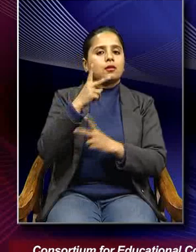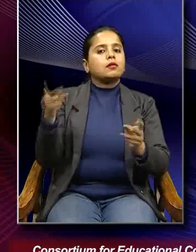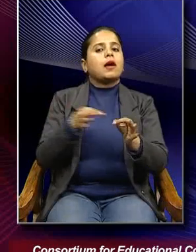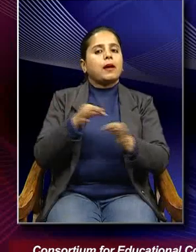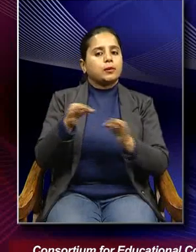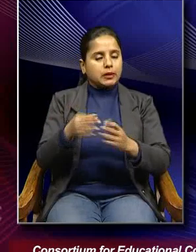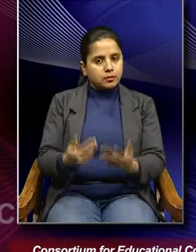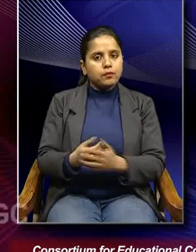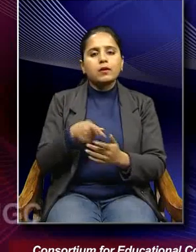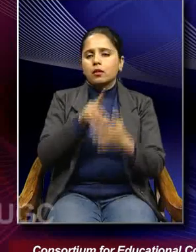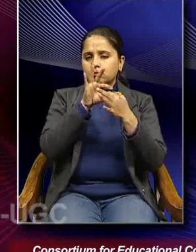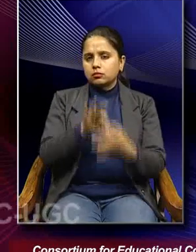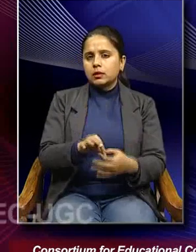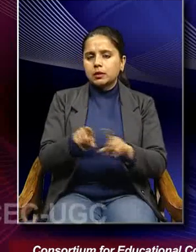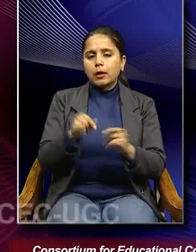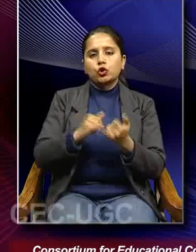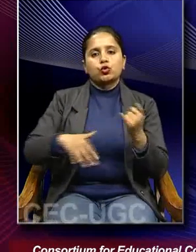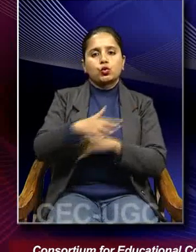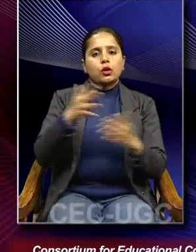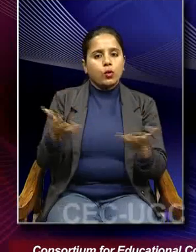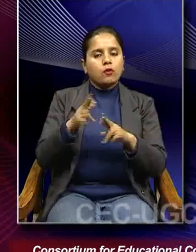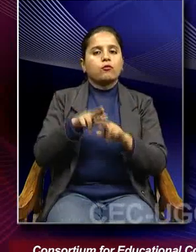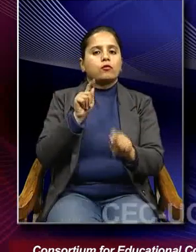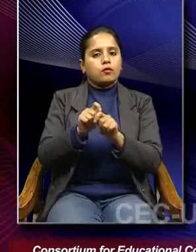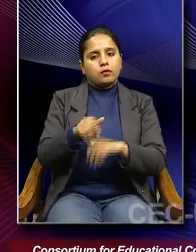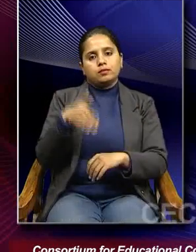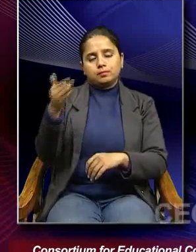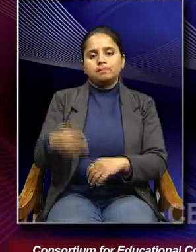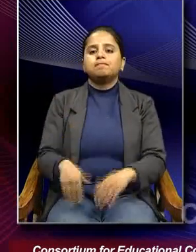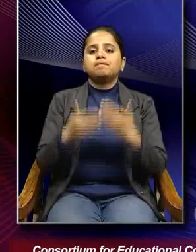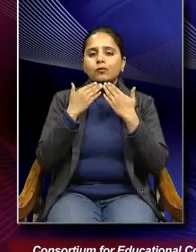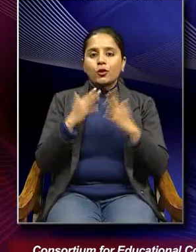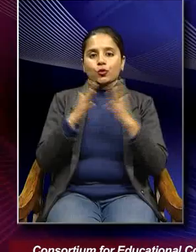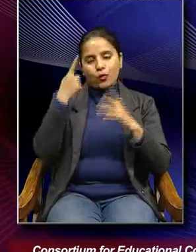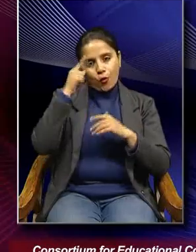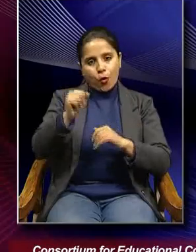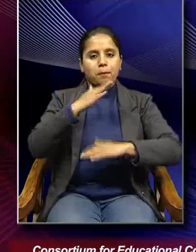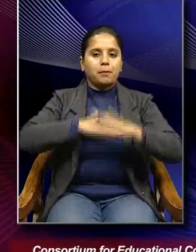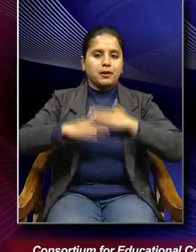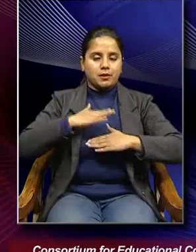of related to the social welfare functions. Thank you so much for your patience.